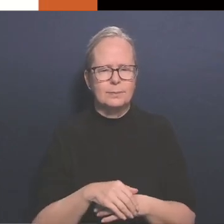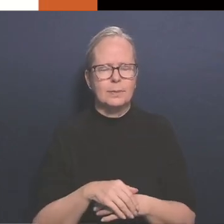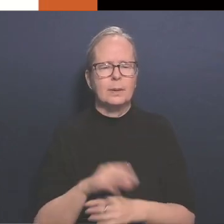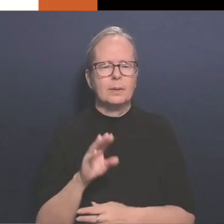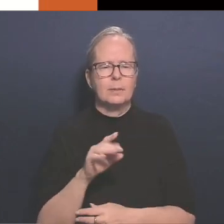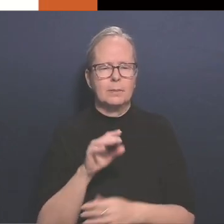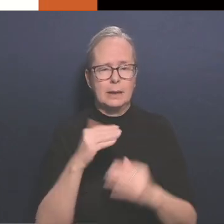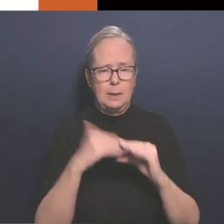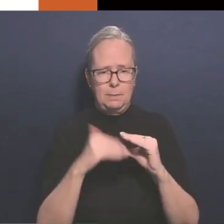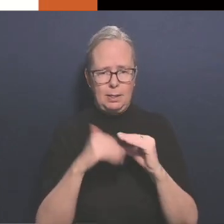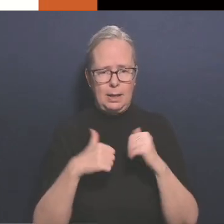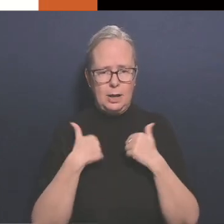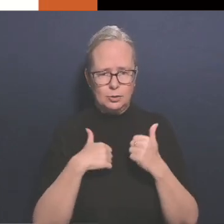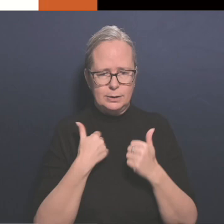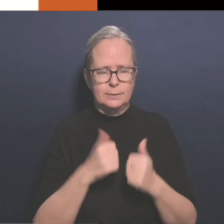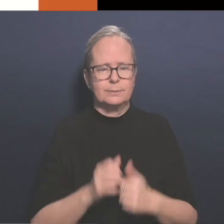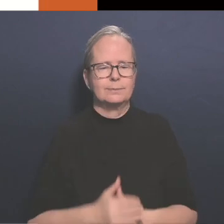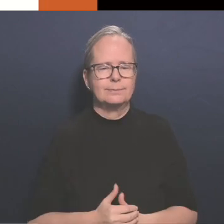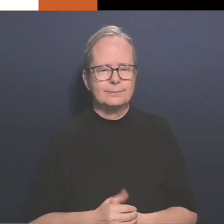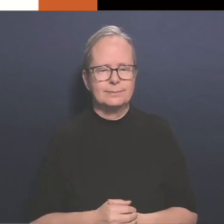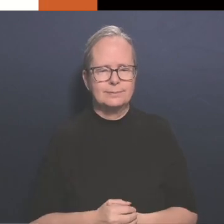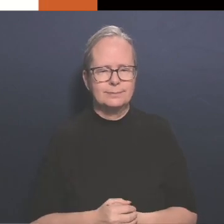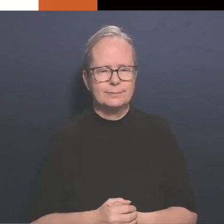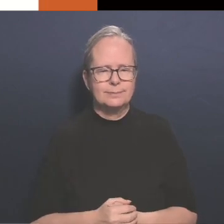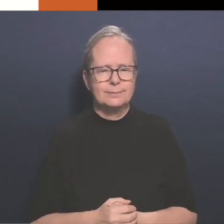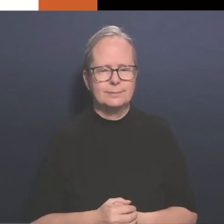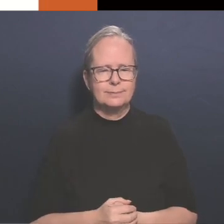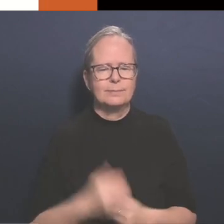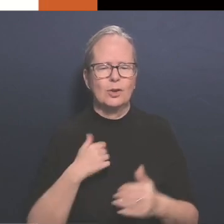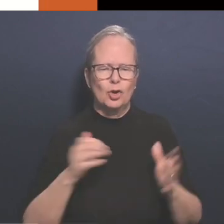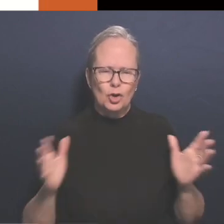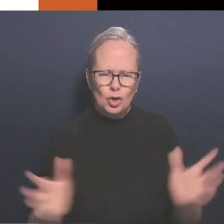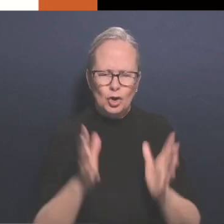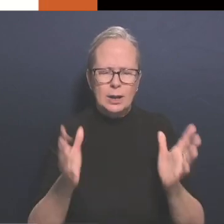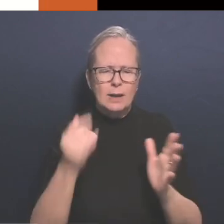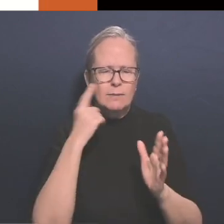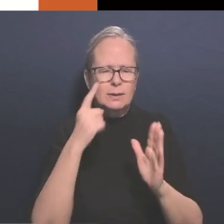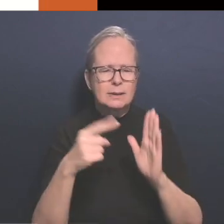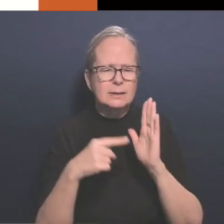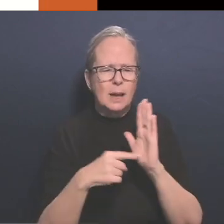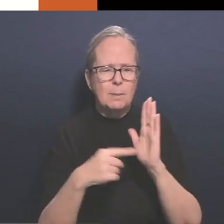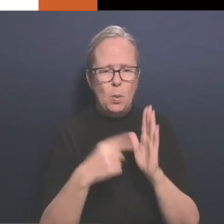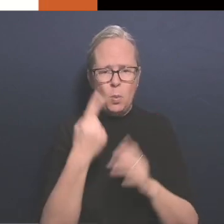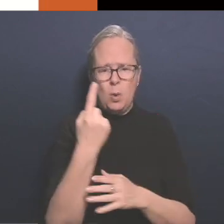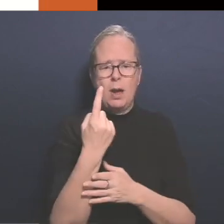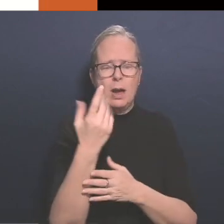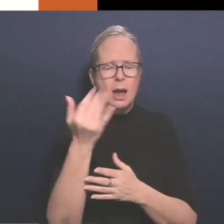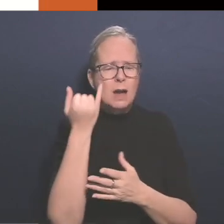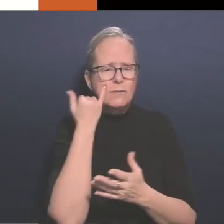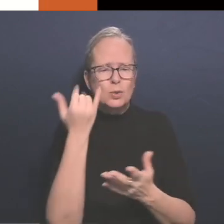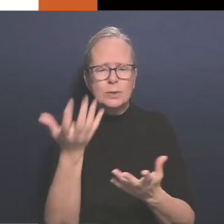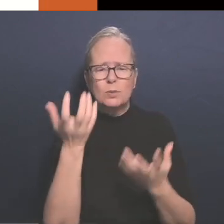government, right? And like I explained in the course of my presentation,